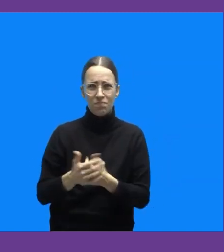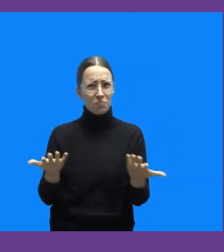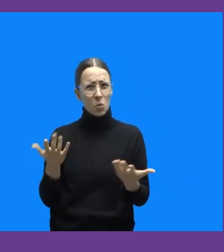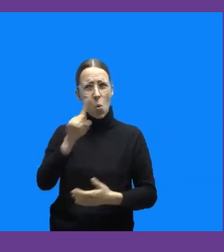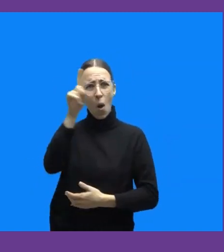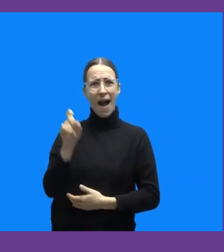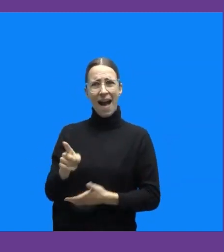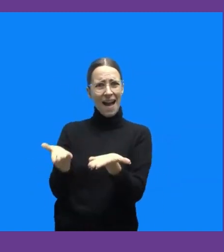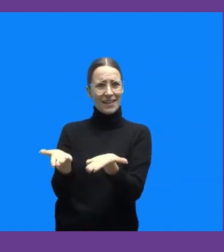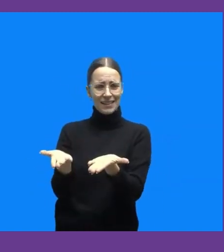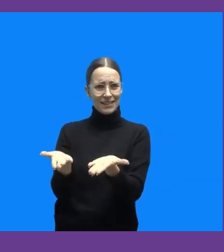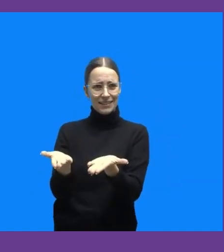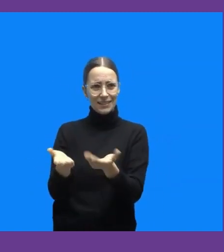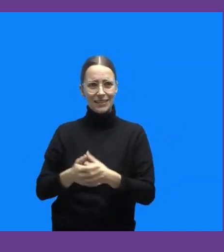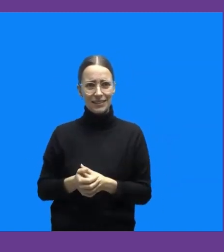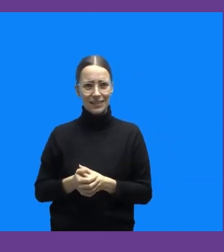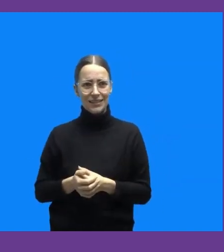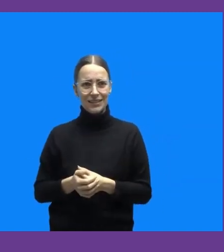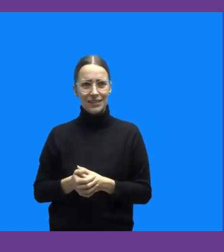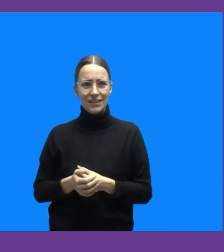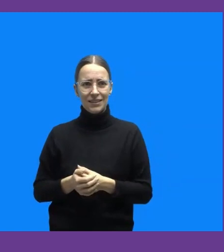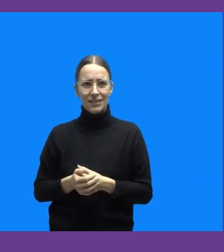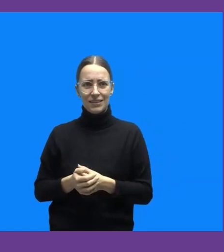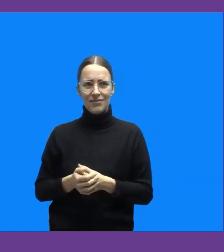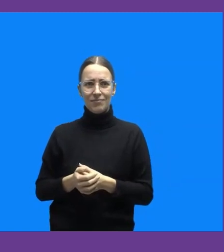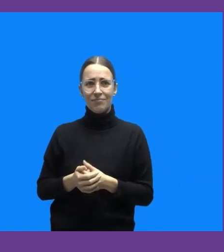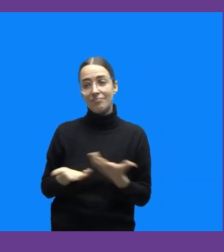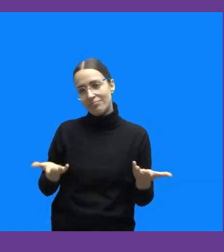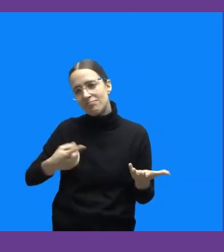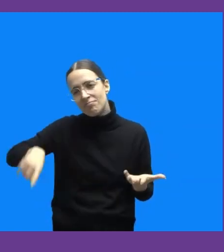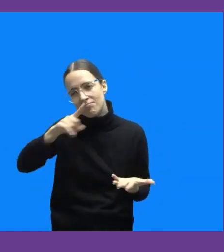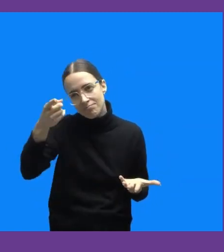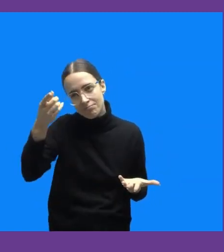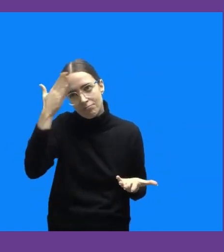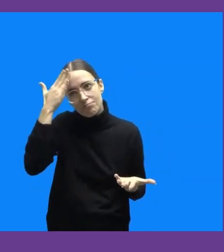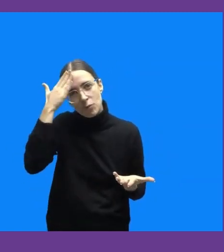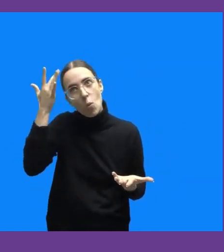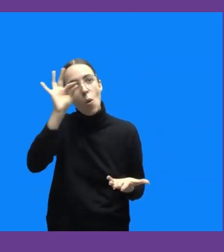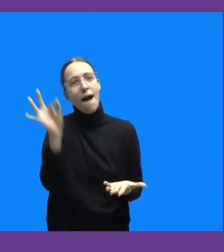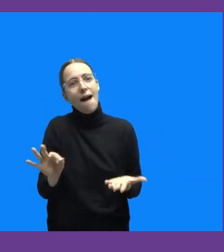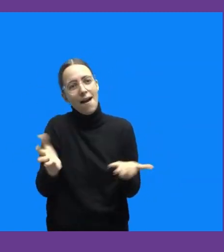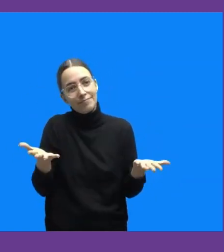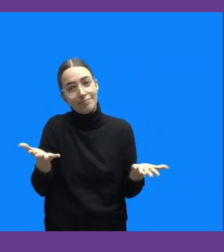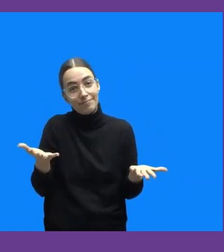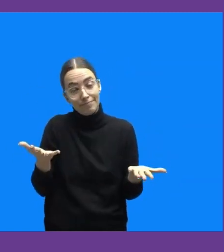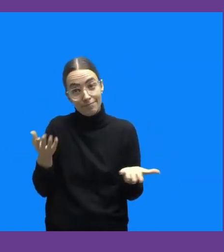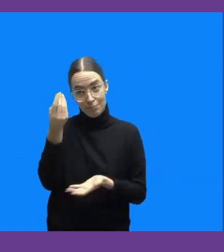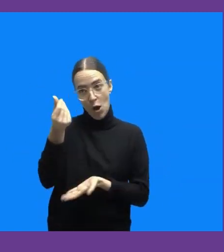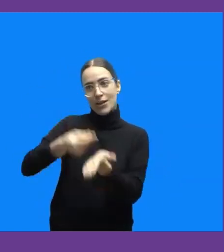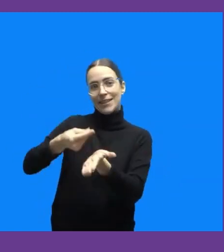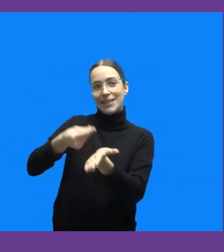to that, right? So the issues were financial support, the lack of